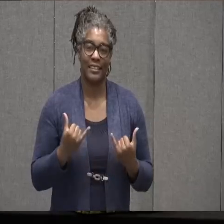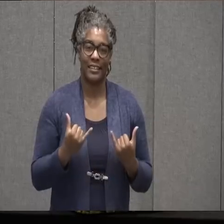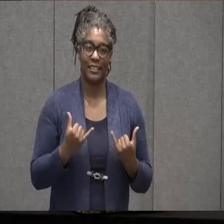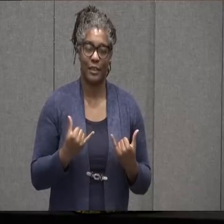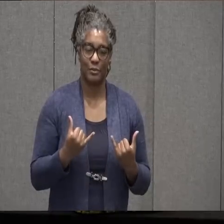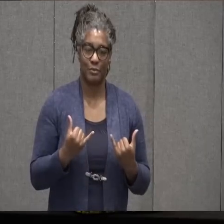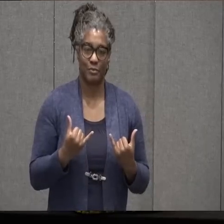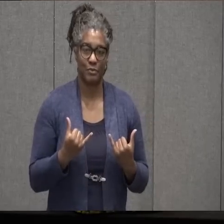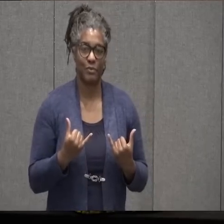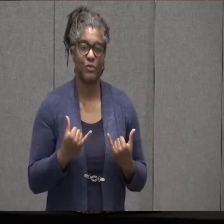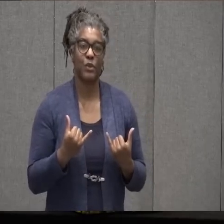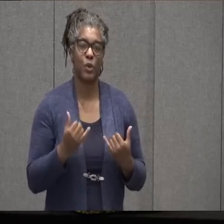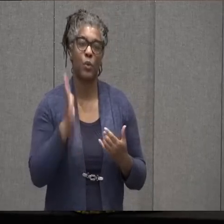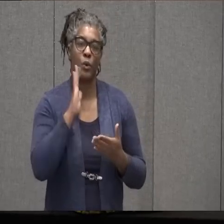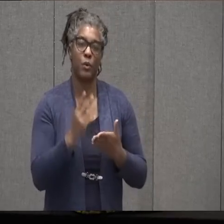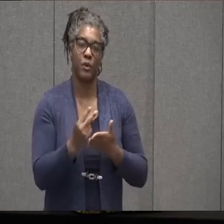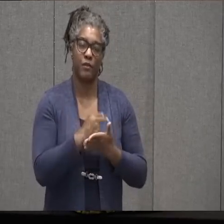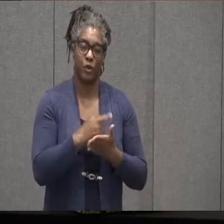here.